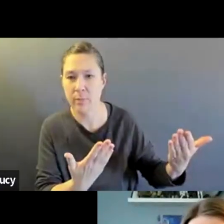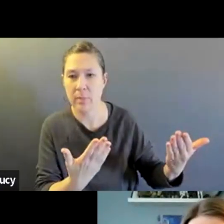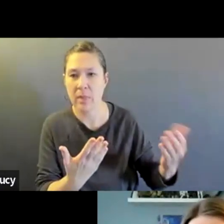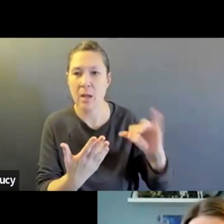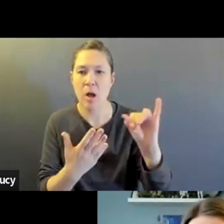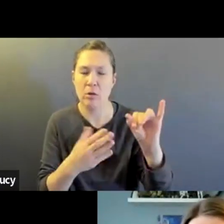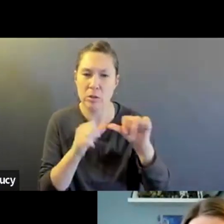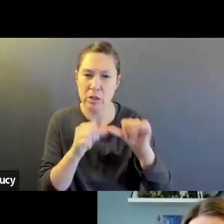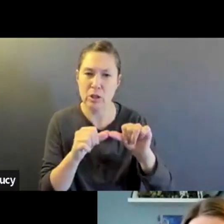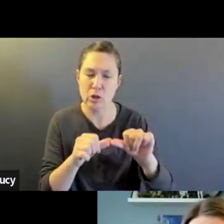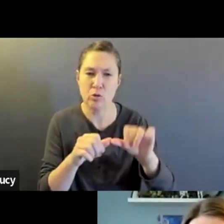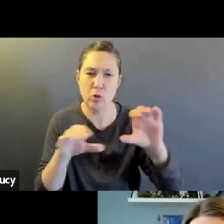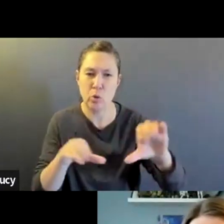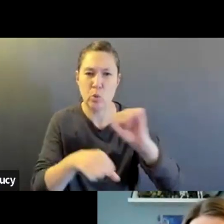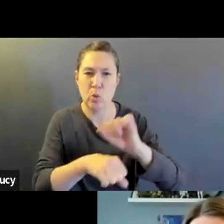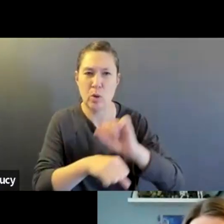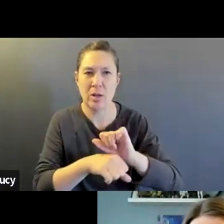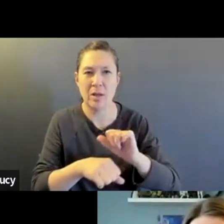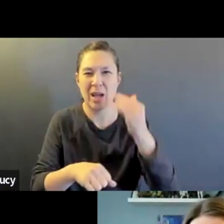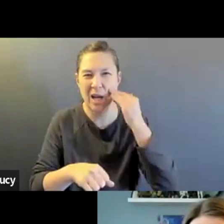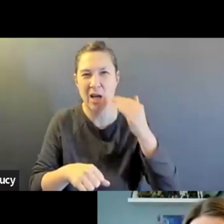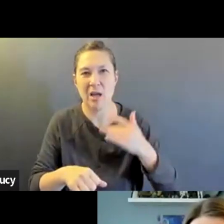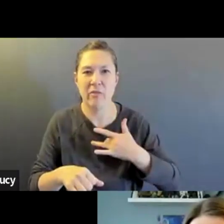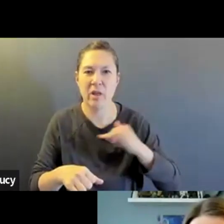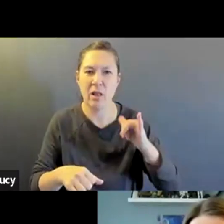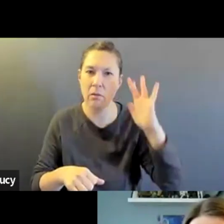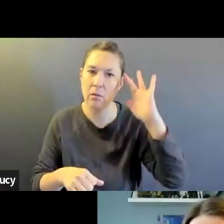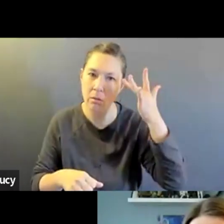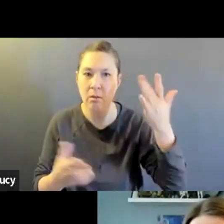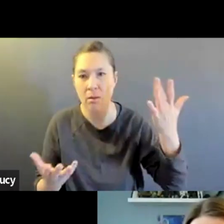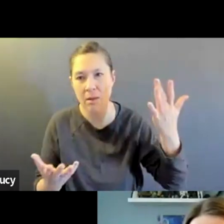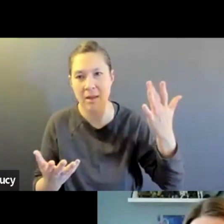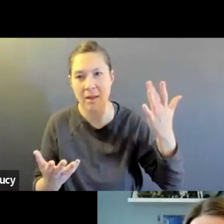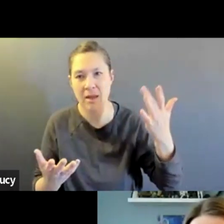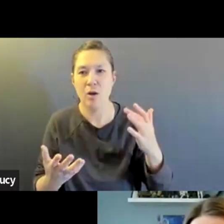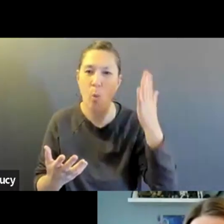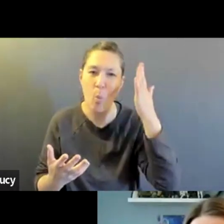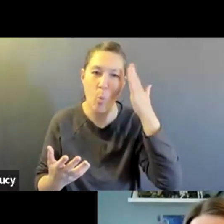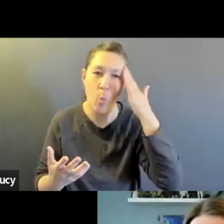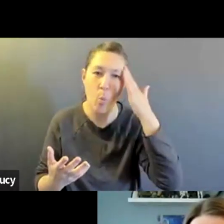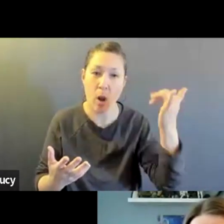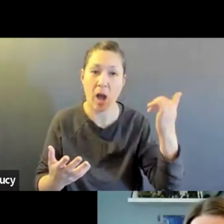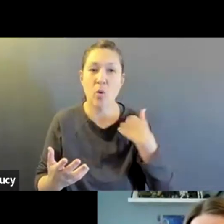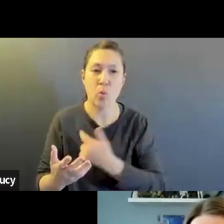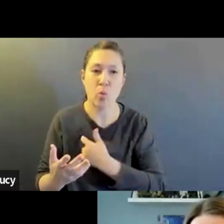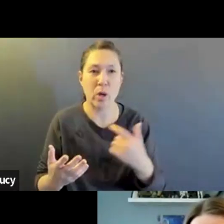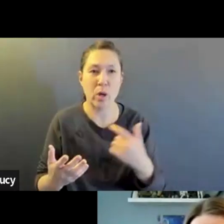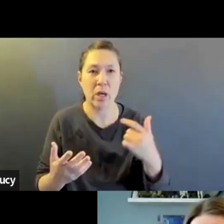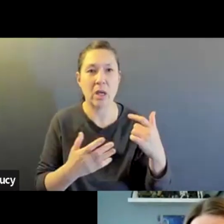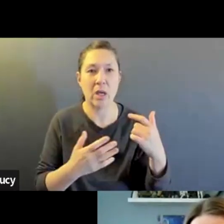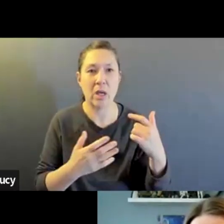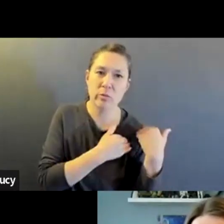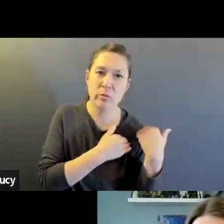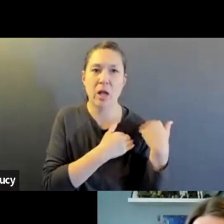work. So it is kind of an exhausting answer because it puts the onus on all of us to live in two spaces, which is to